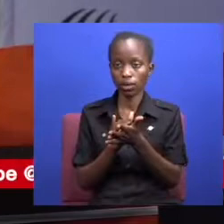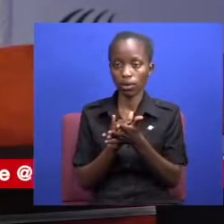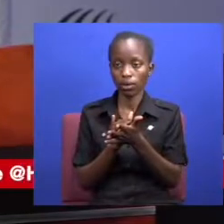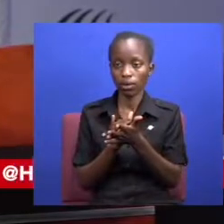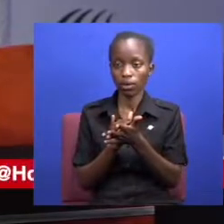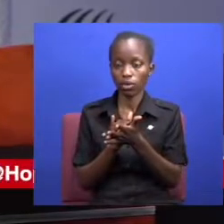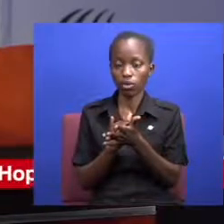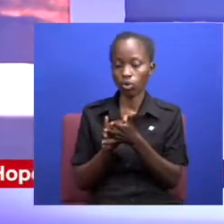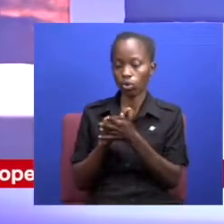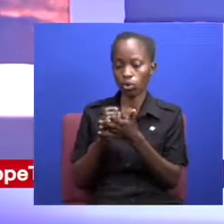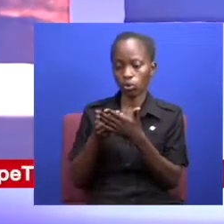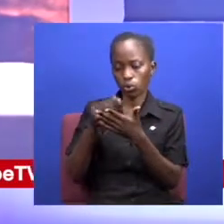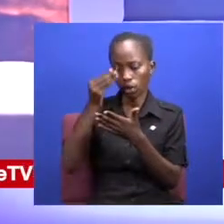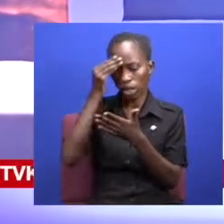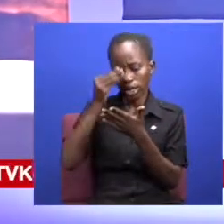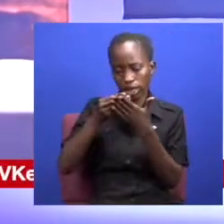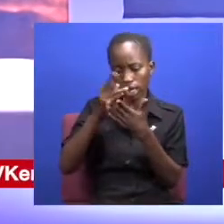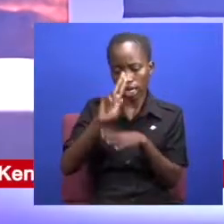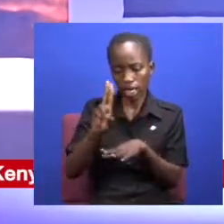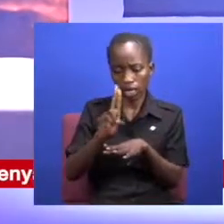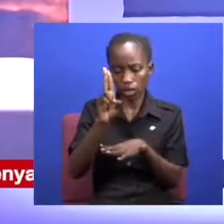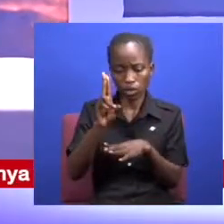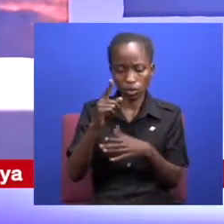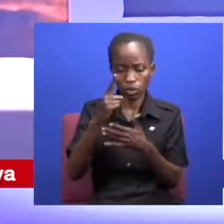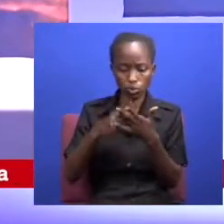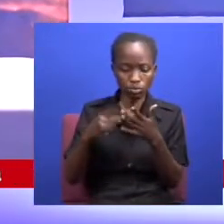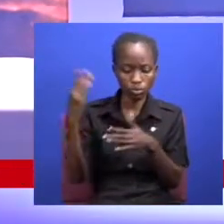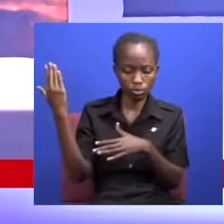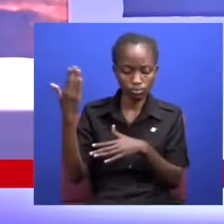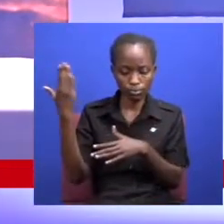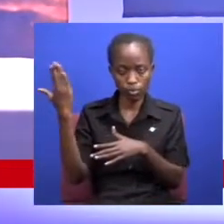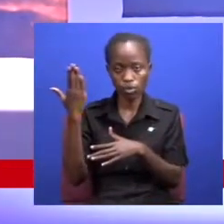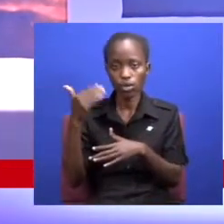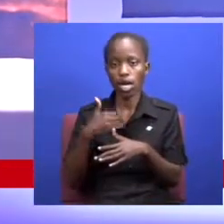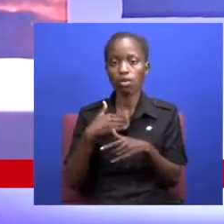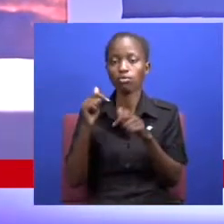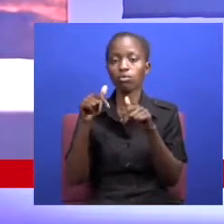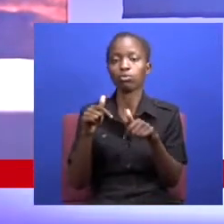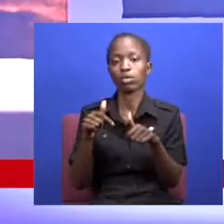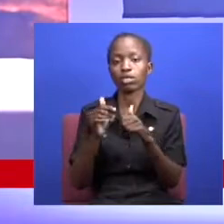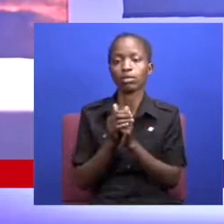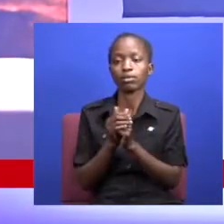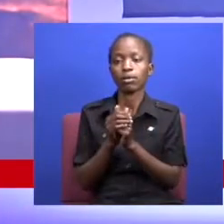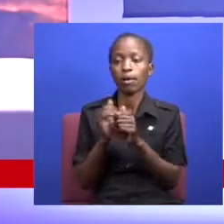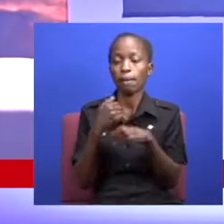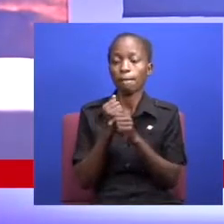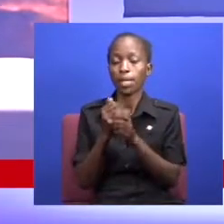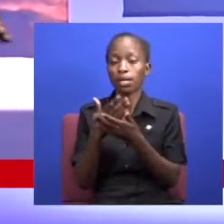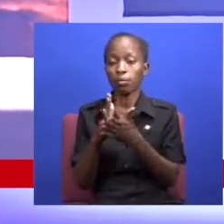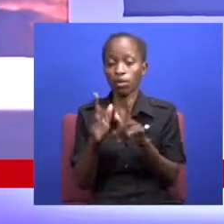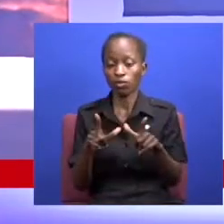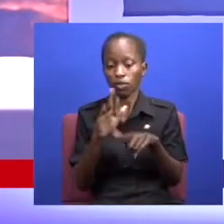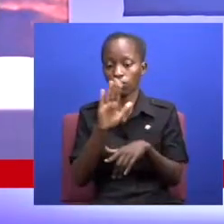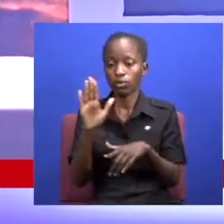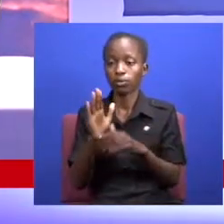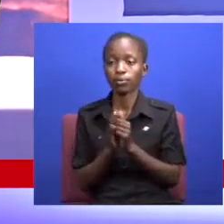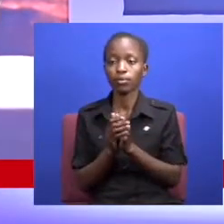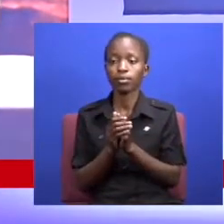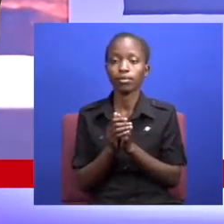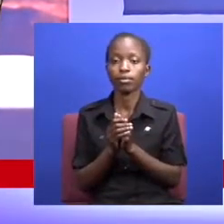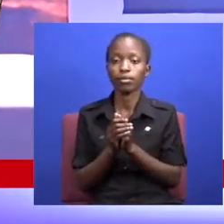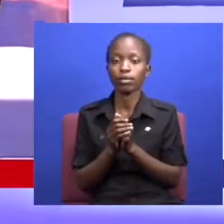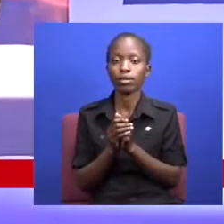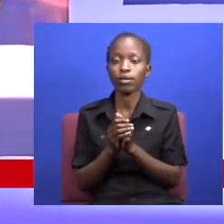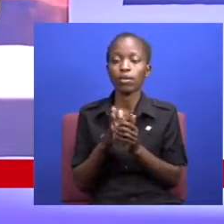all of the practical suggestions and ideas that our dear friend Reverend Isige shared today and make them a part of your life. Well, let's